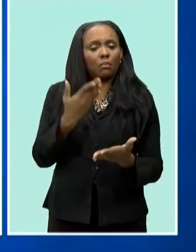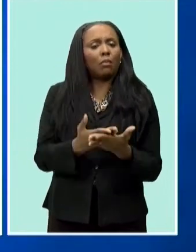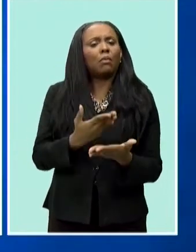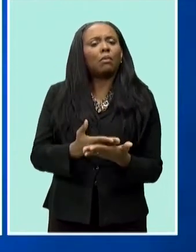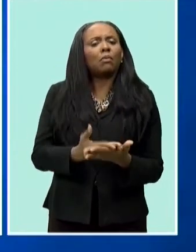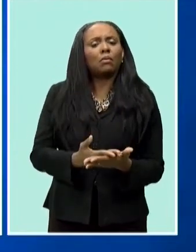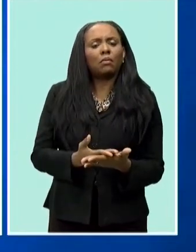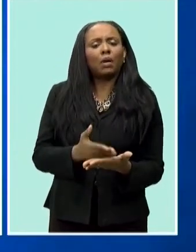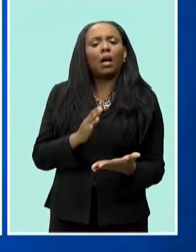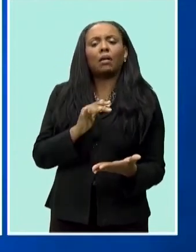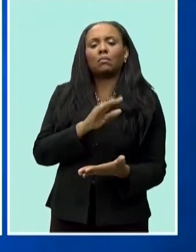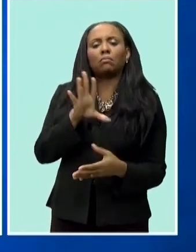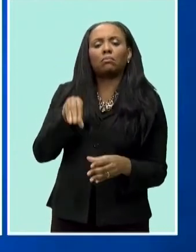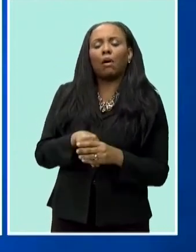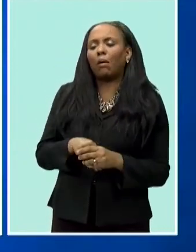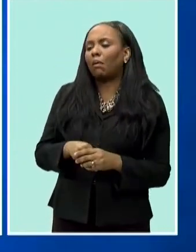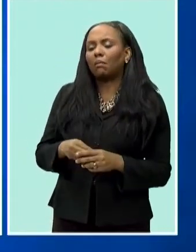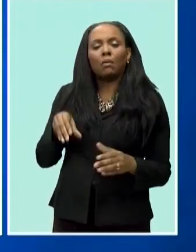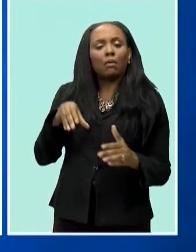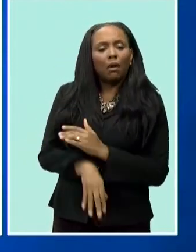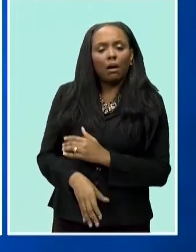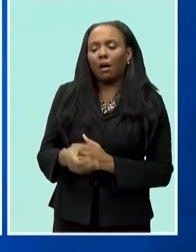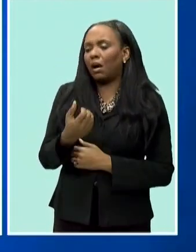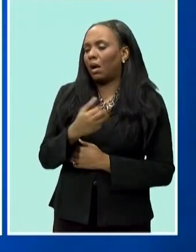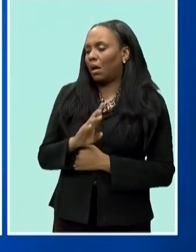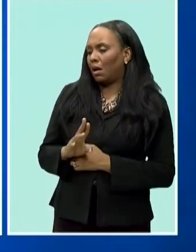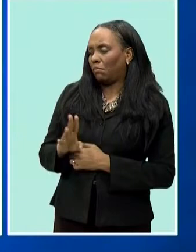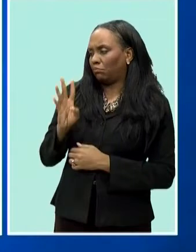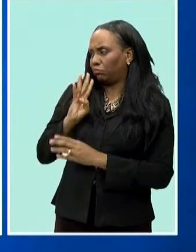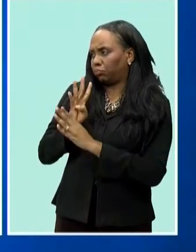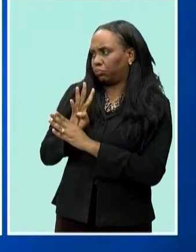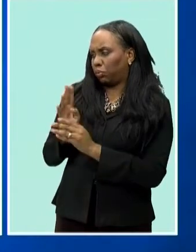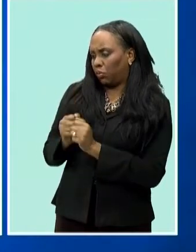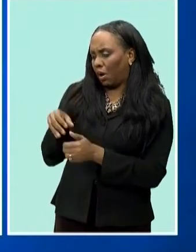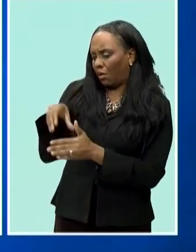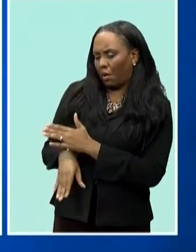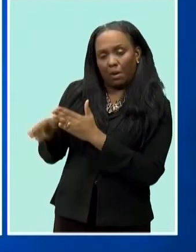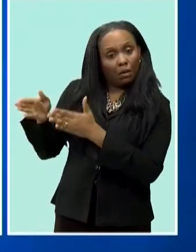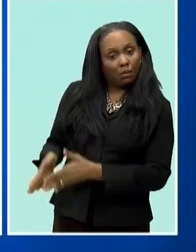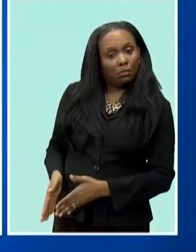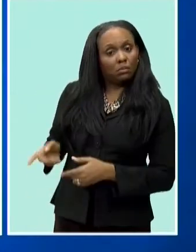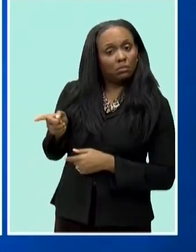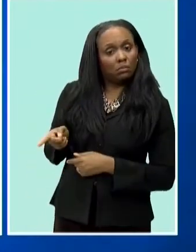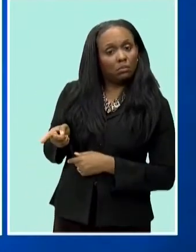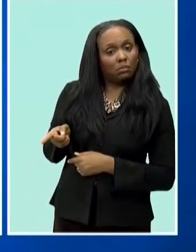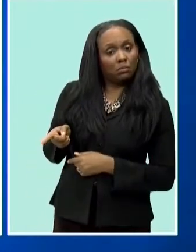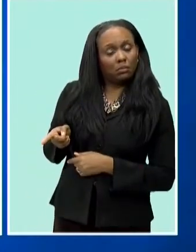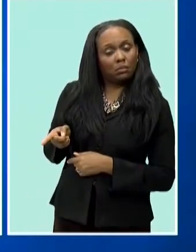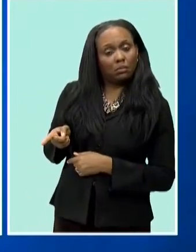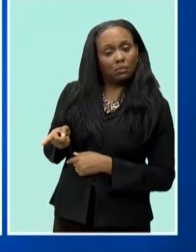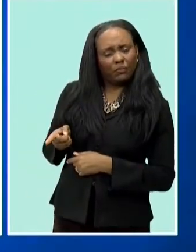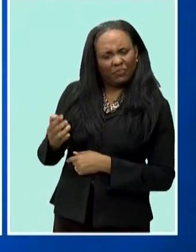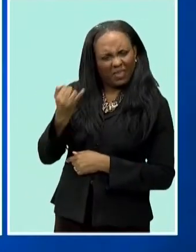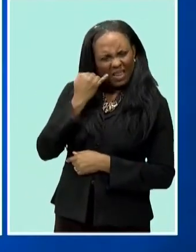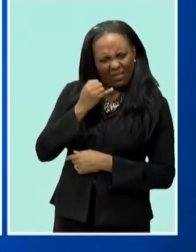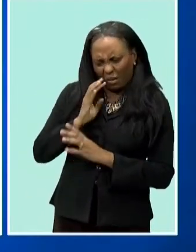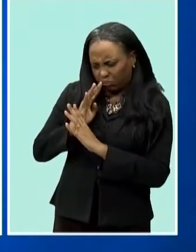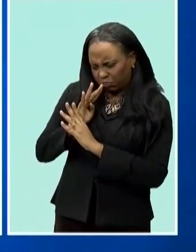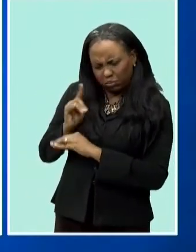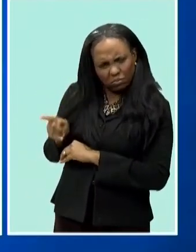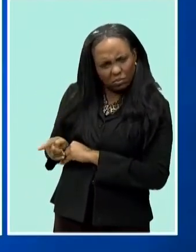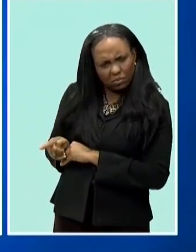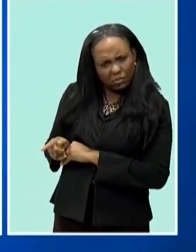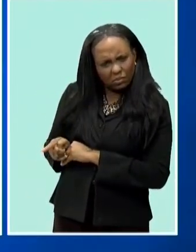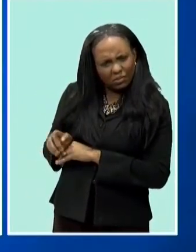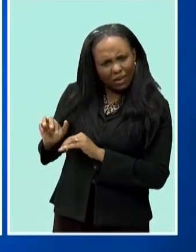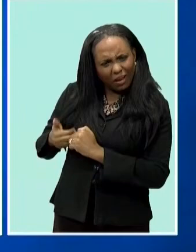of a criminal organization or are actively committing the offenses prescribed under the Act. Is there a tipping off offense in this Act? Peter